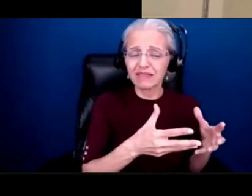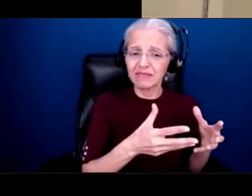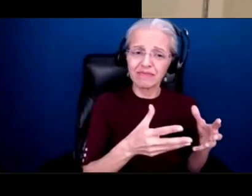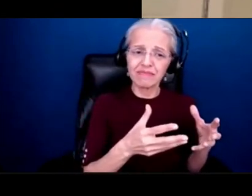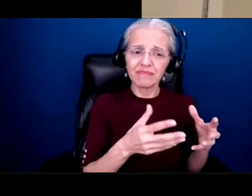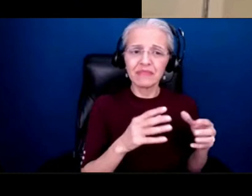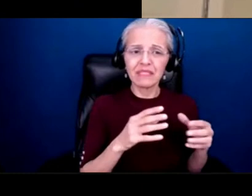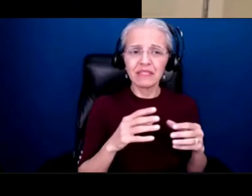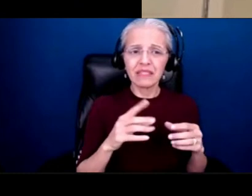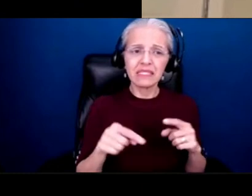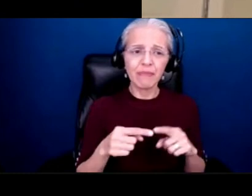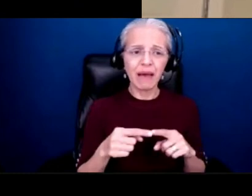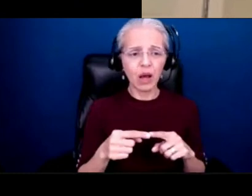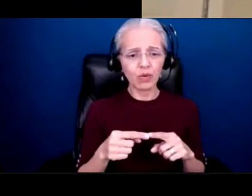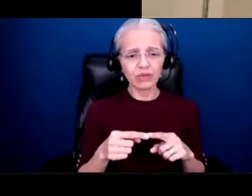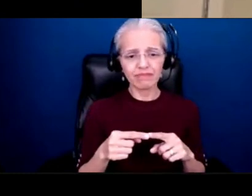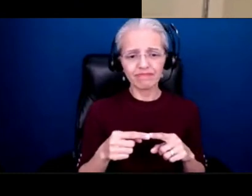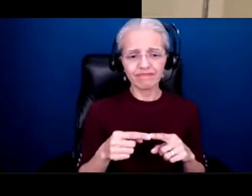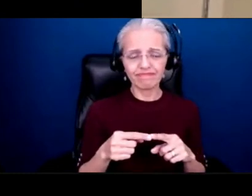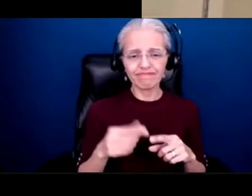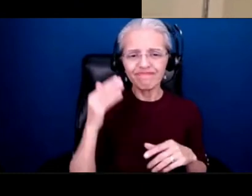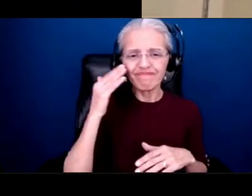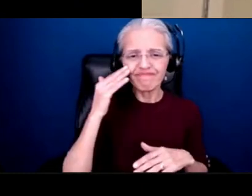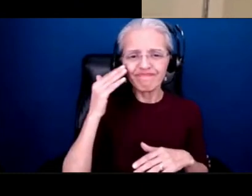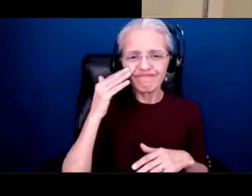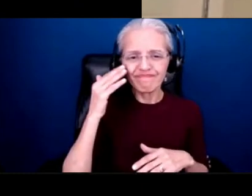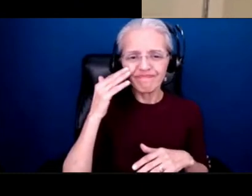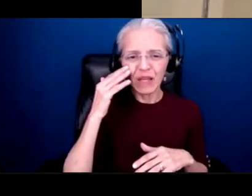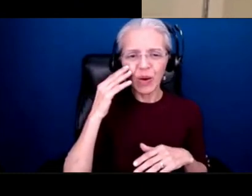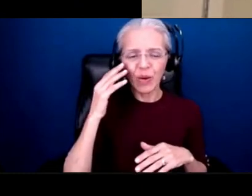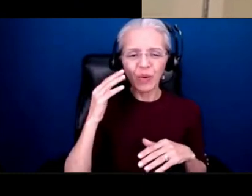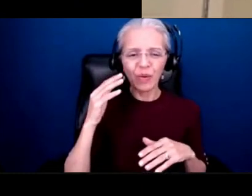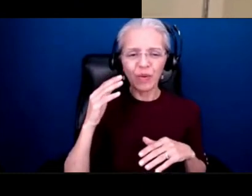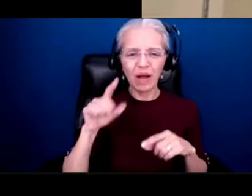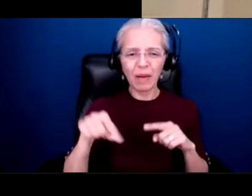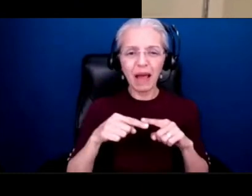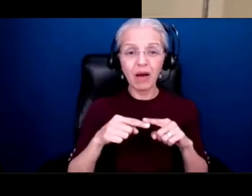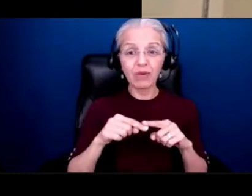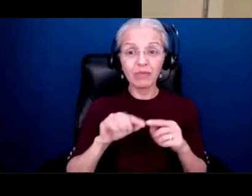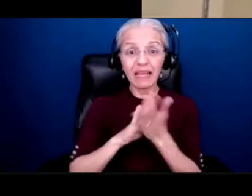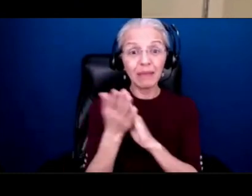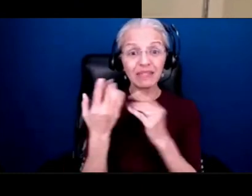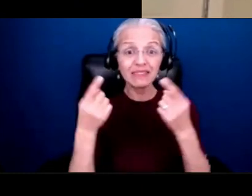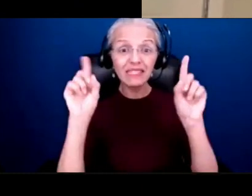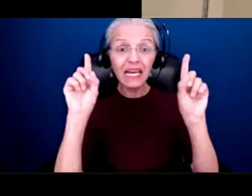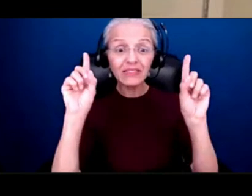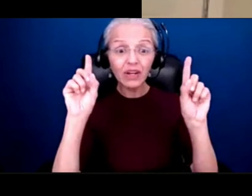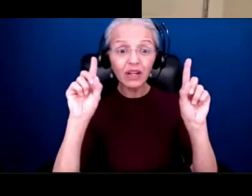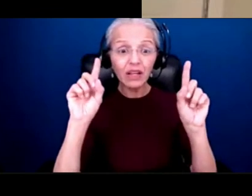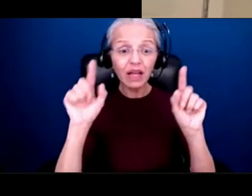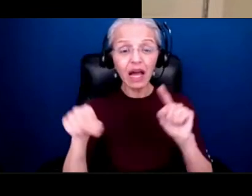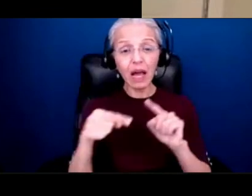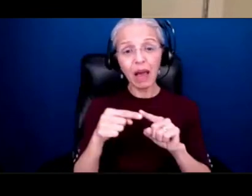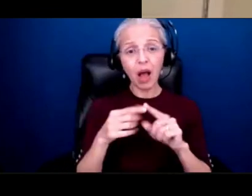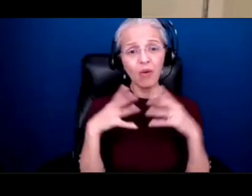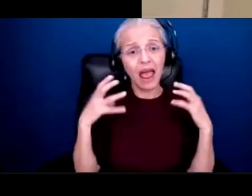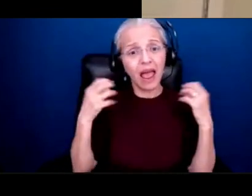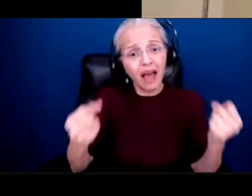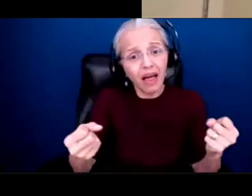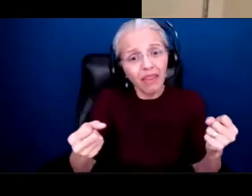about, you know, to be anybody, it's about being successful, it's about to be healthy. Well, what